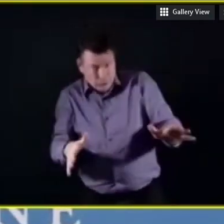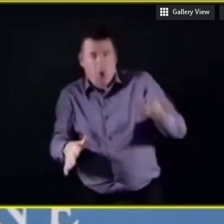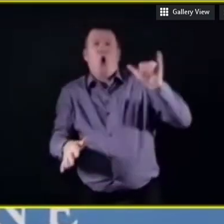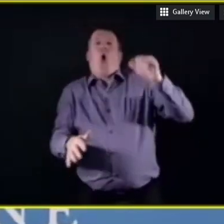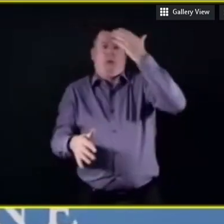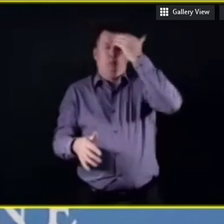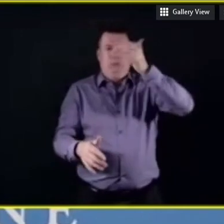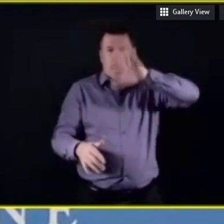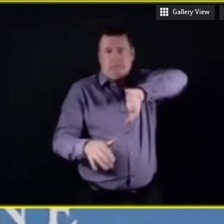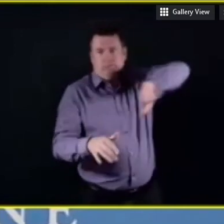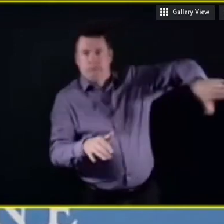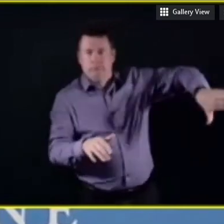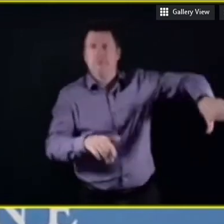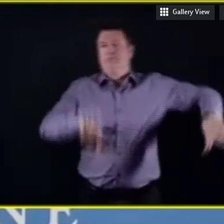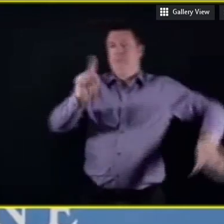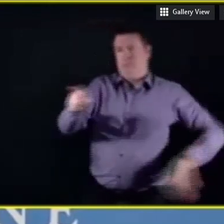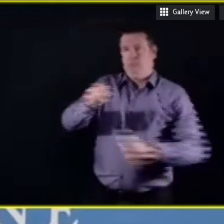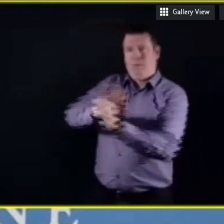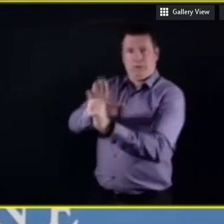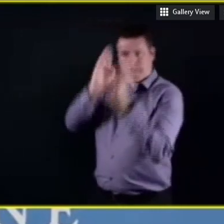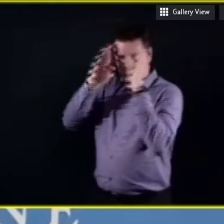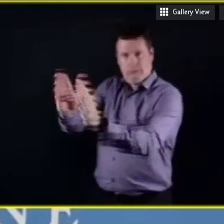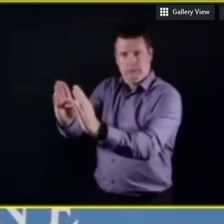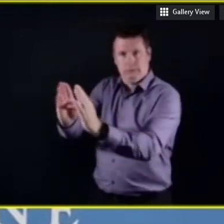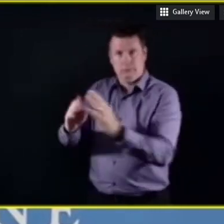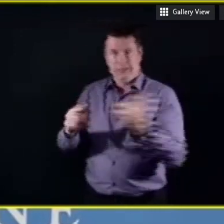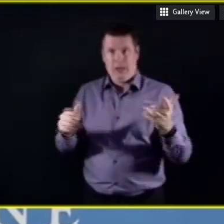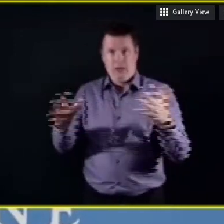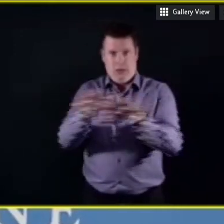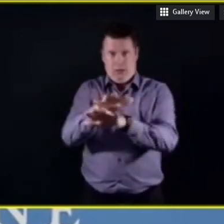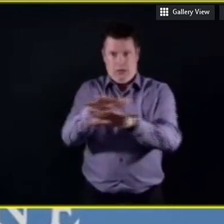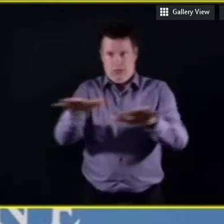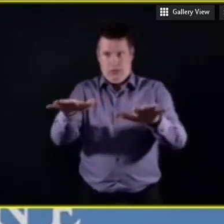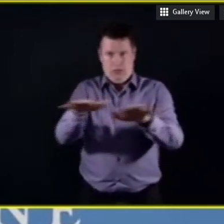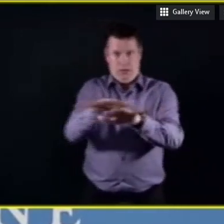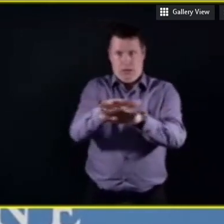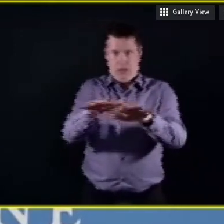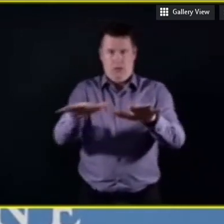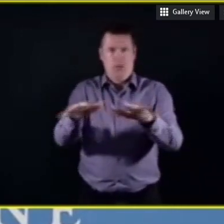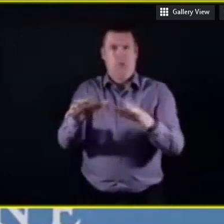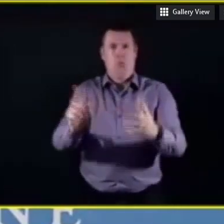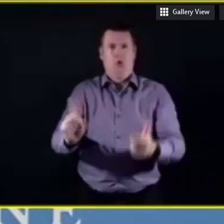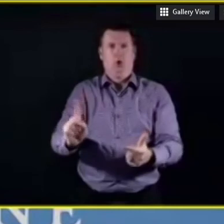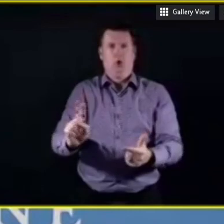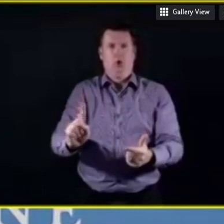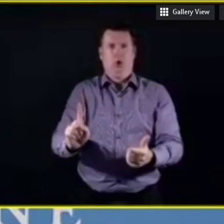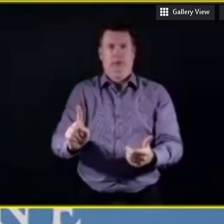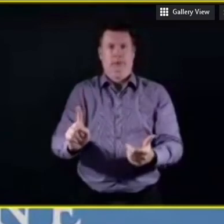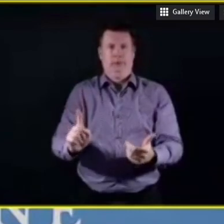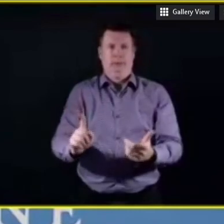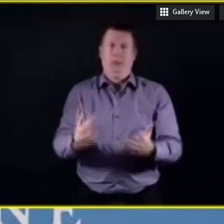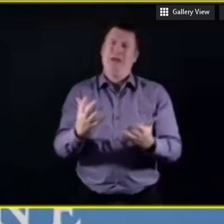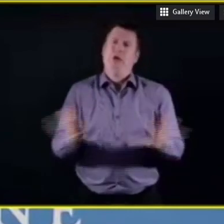I would only echo what Michelle says. I miss seeing my patients either face-to-face or without a mask.